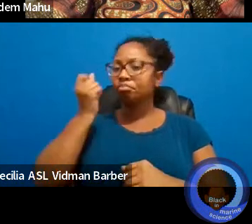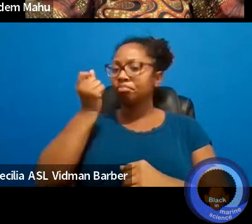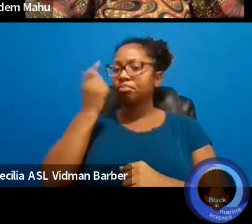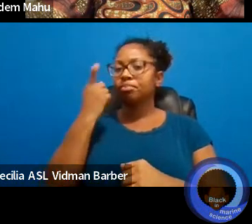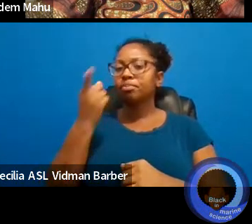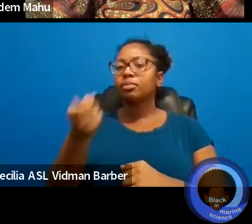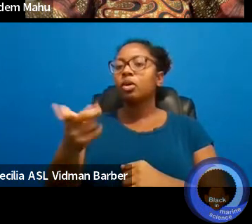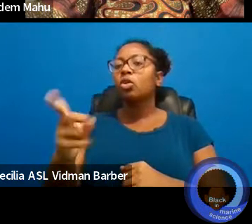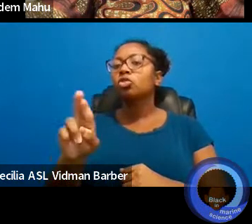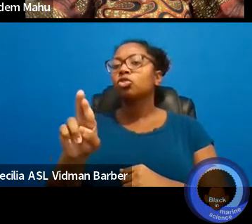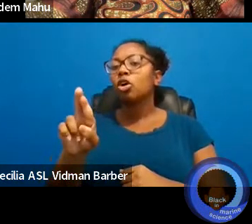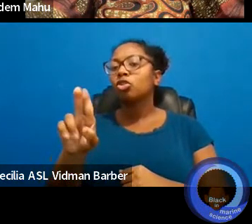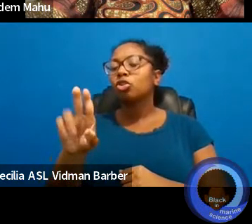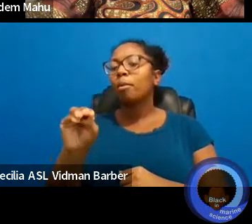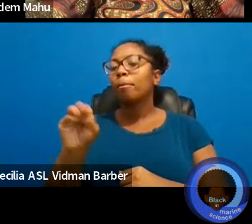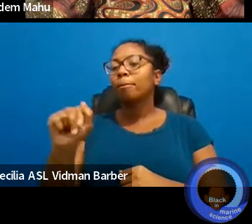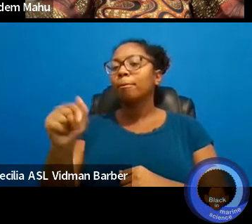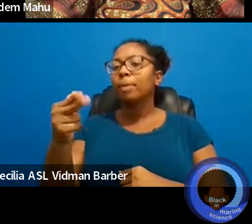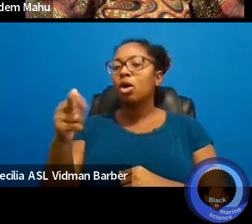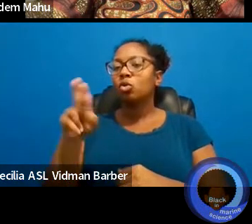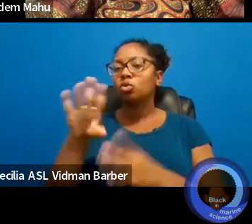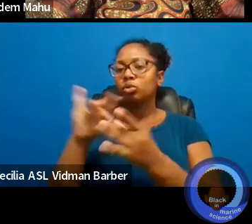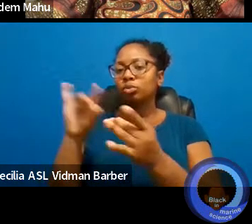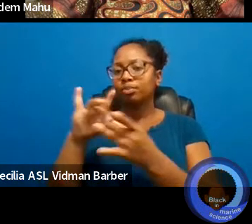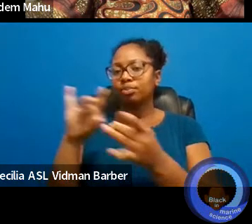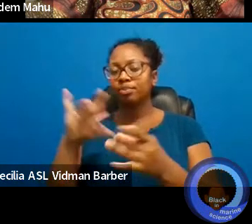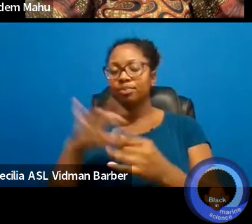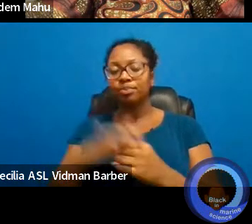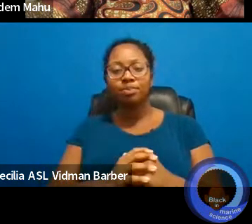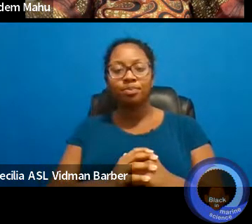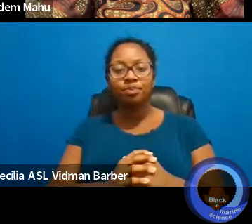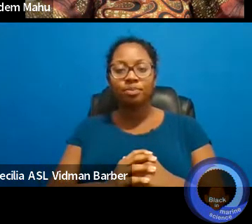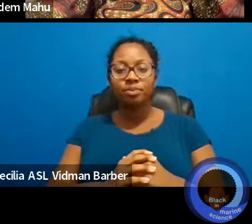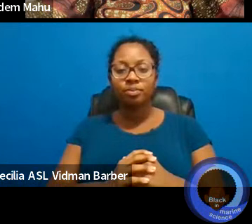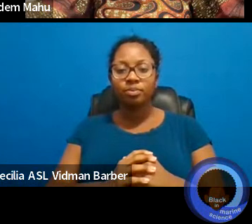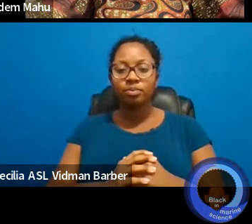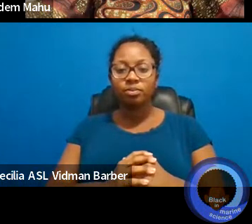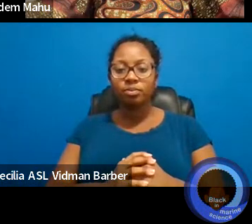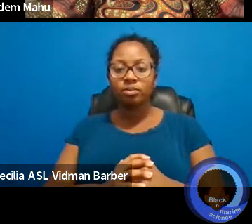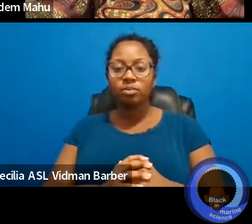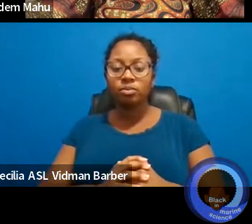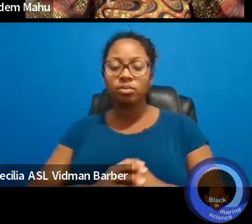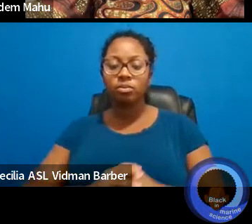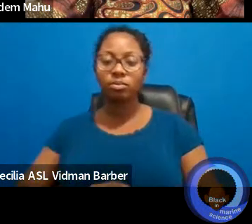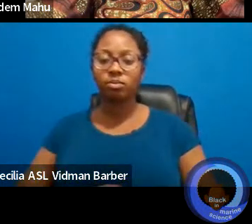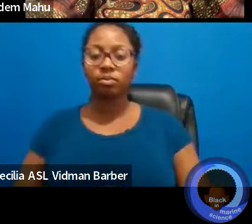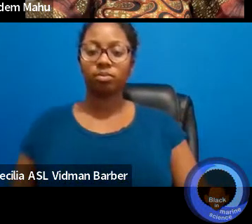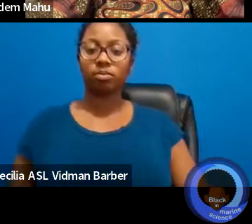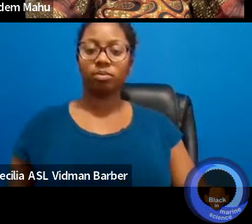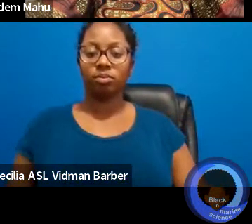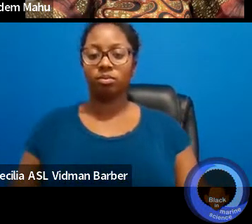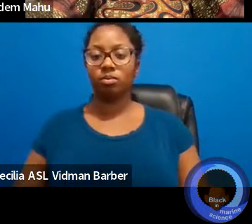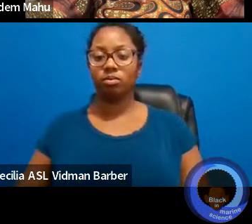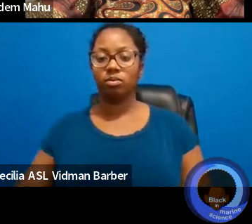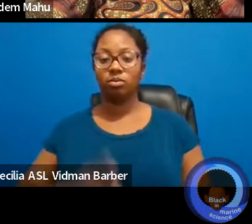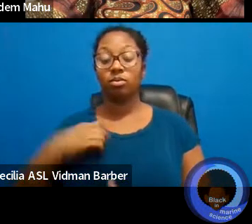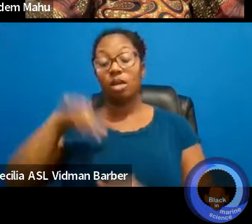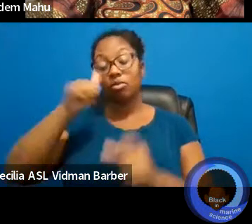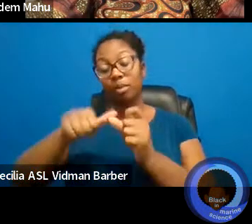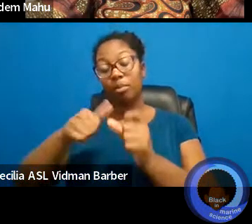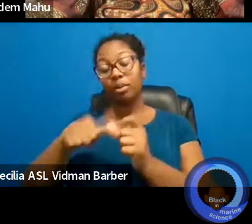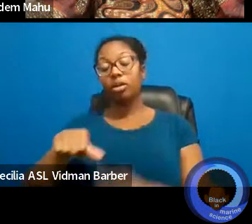saying. I think there was this article published after UNOC, that's the UN